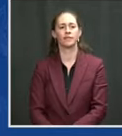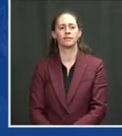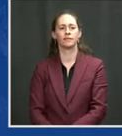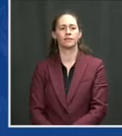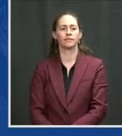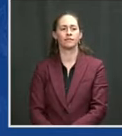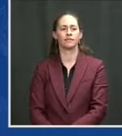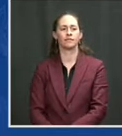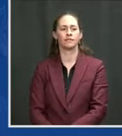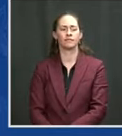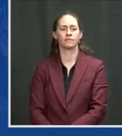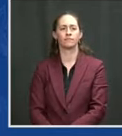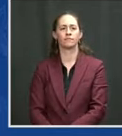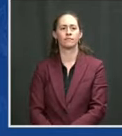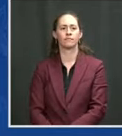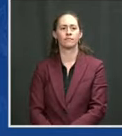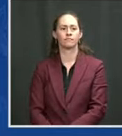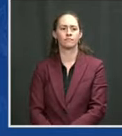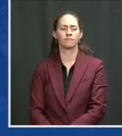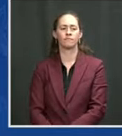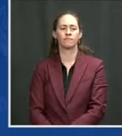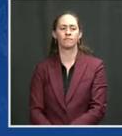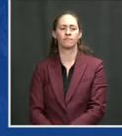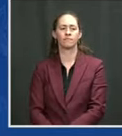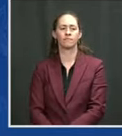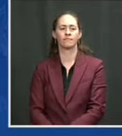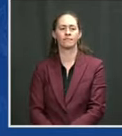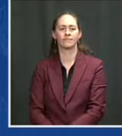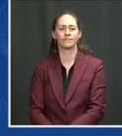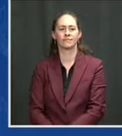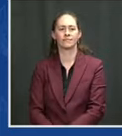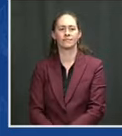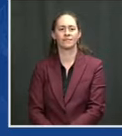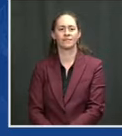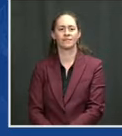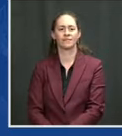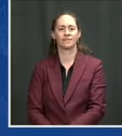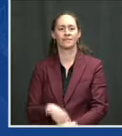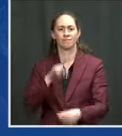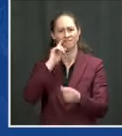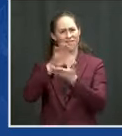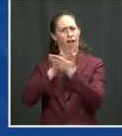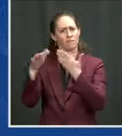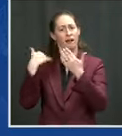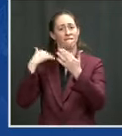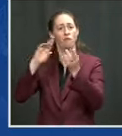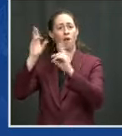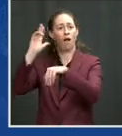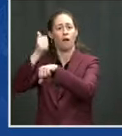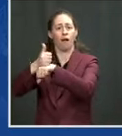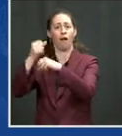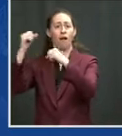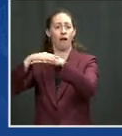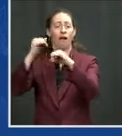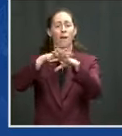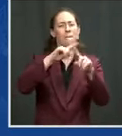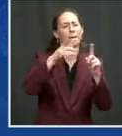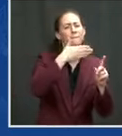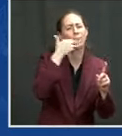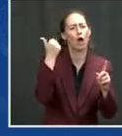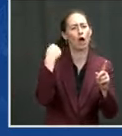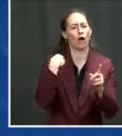out and go to where people are. We have some health departments that literally out knocking on doors. We have mobile